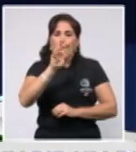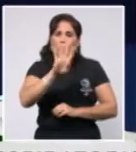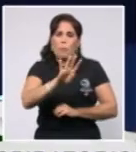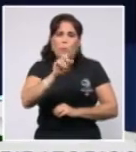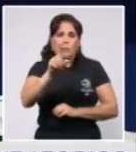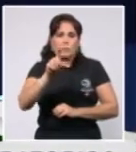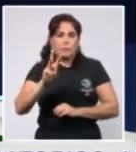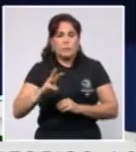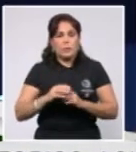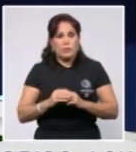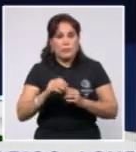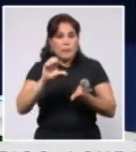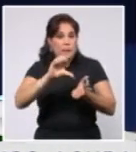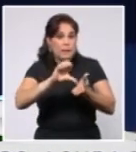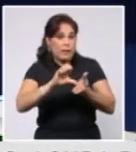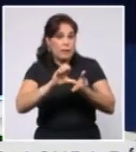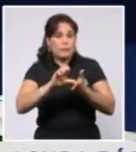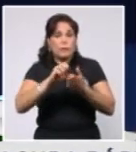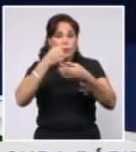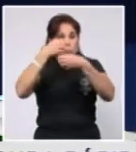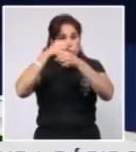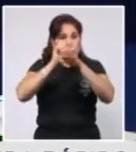371 in the Manuel Fajardo Hospital,